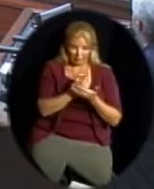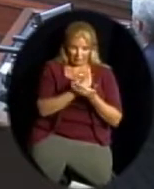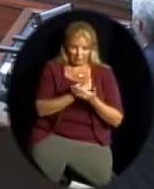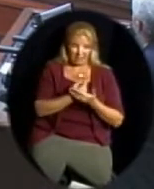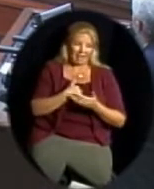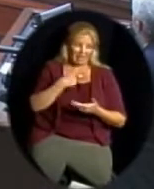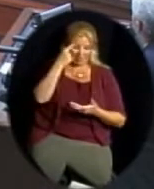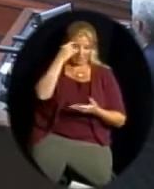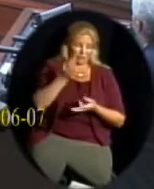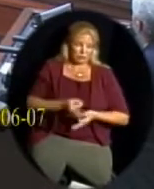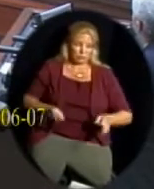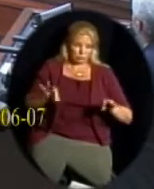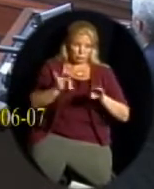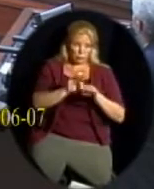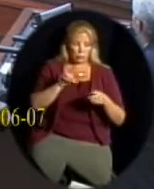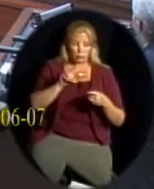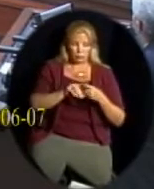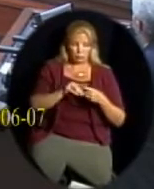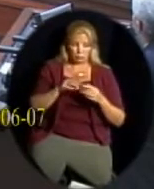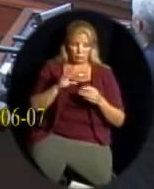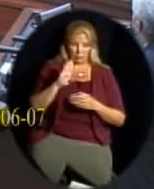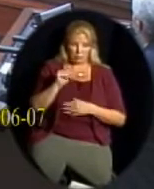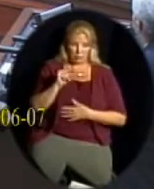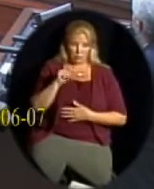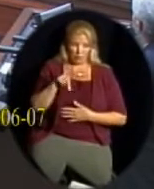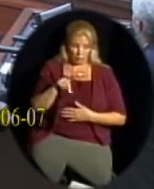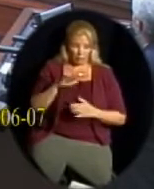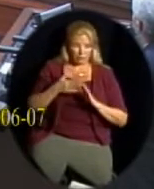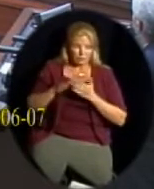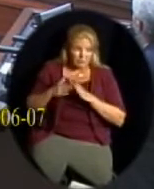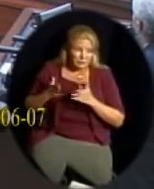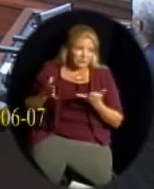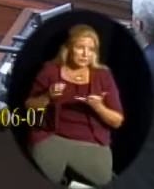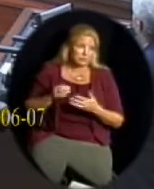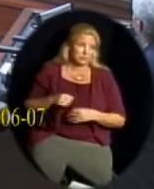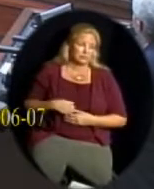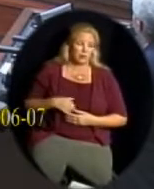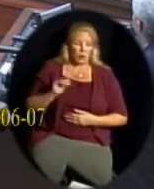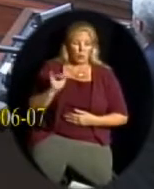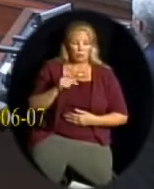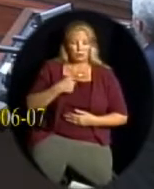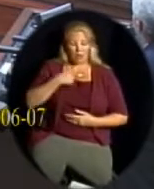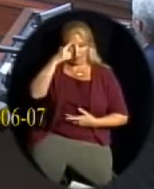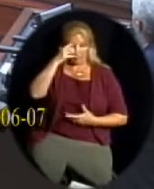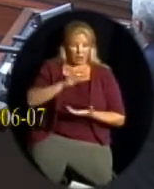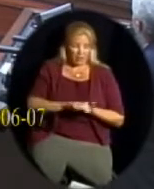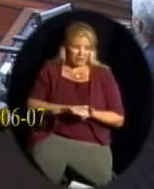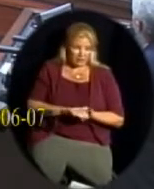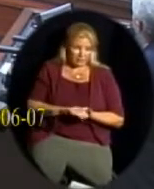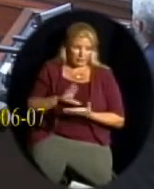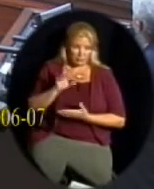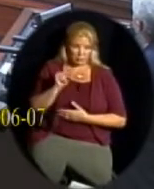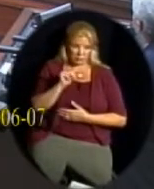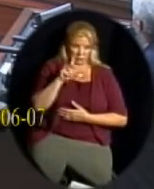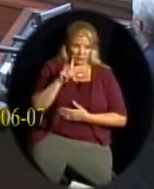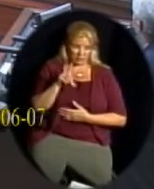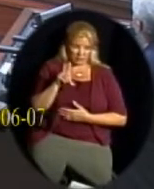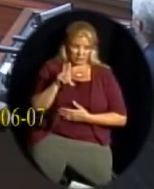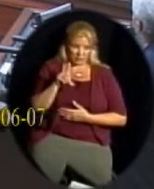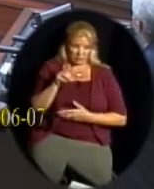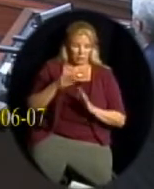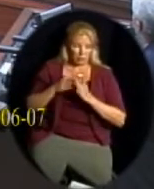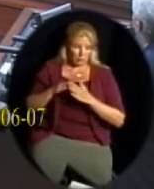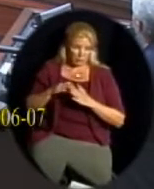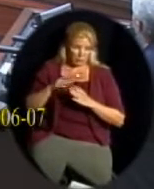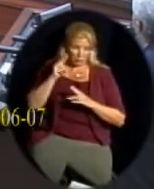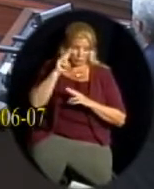should retain. That being said, I also believe for a fact that the bond community will look at the overall reserve